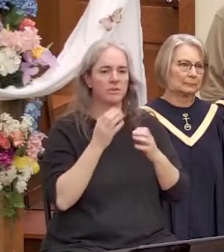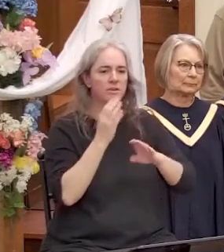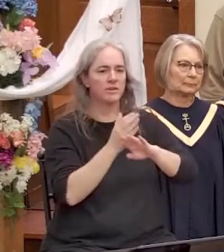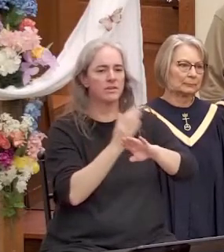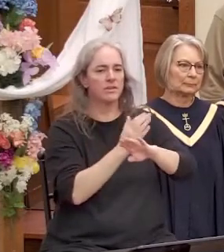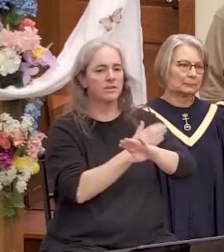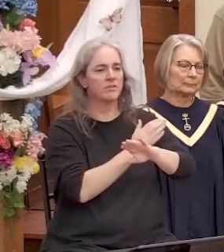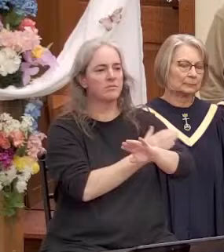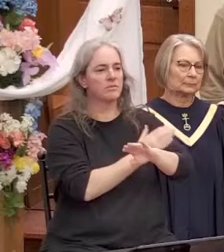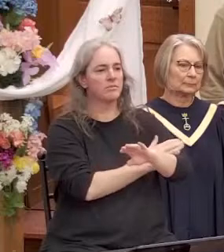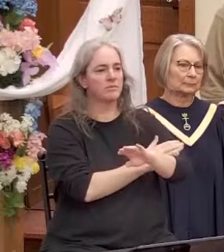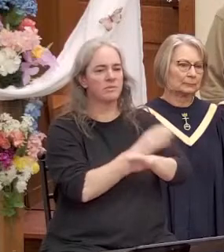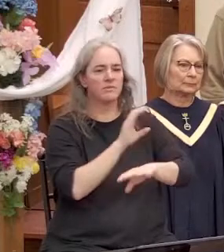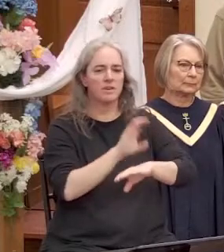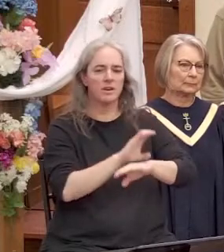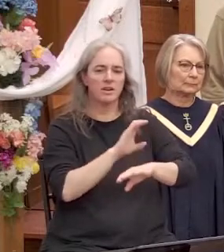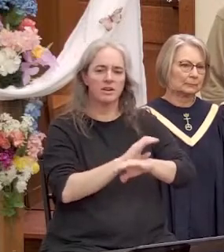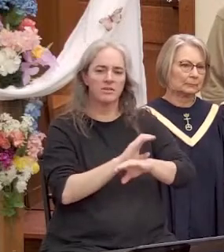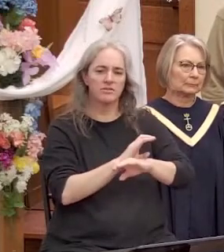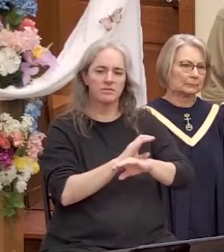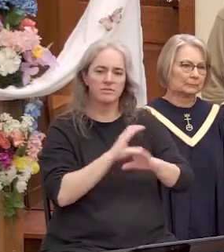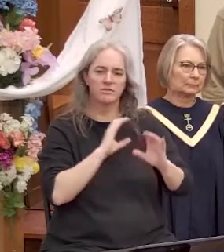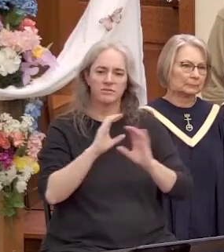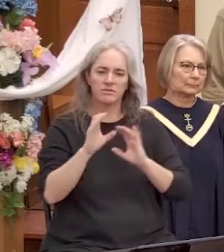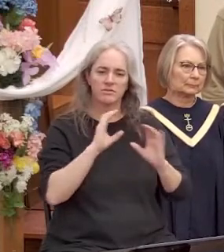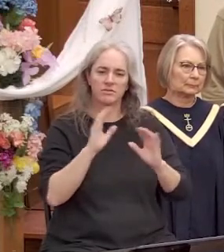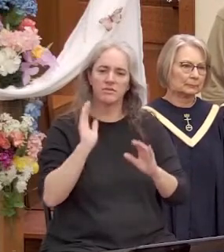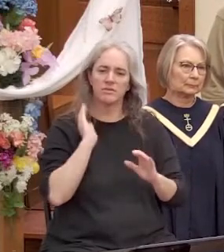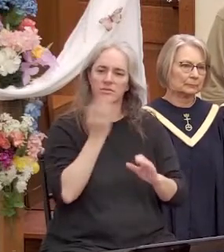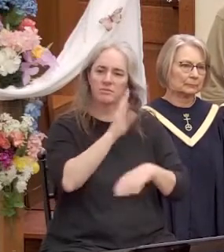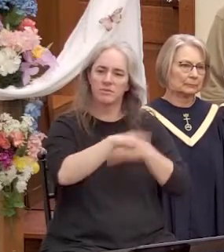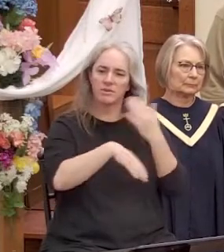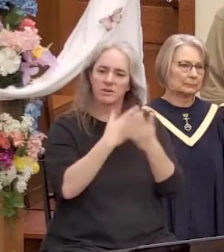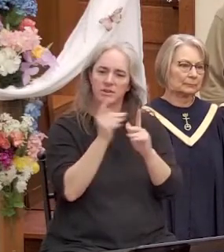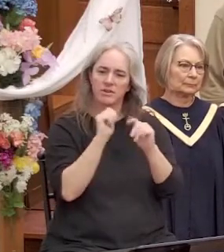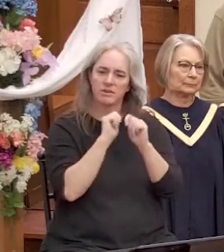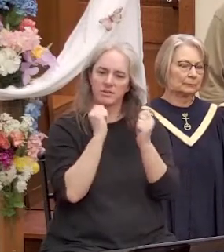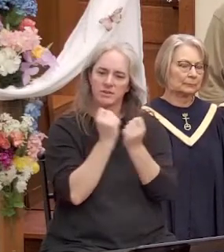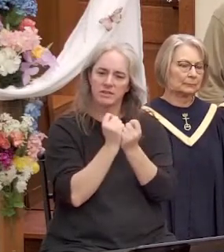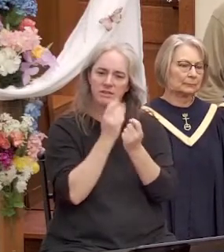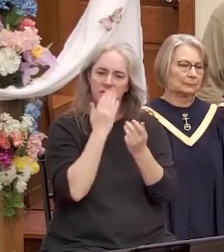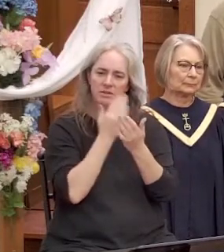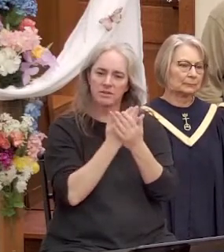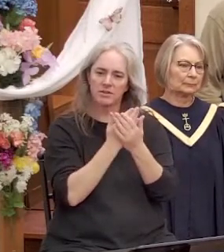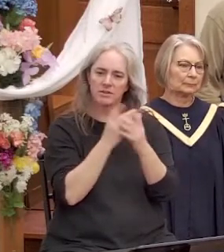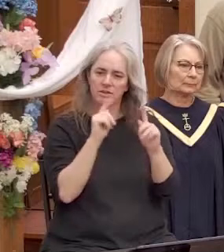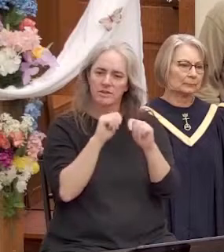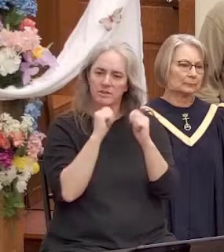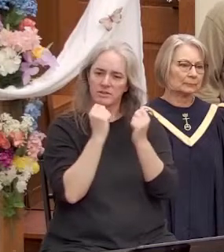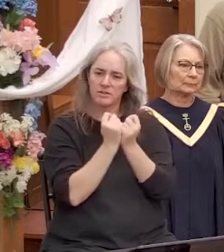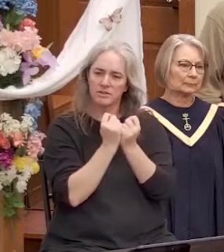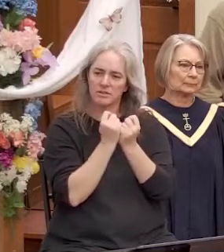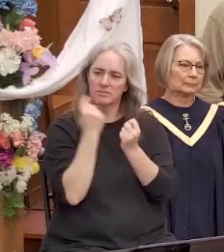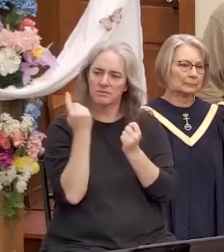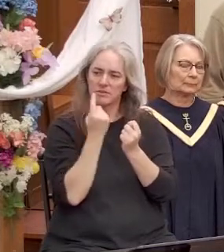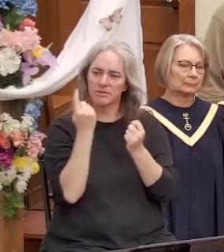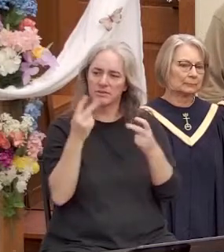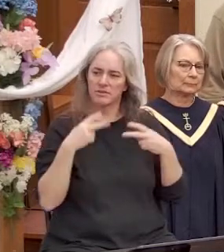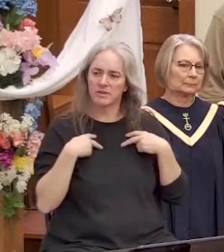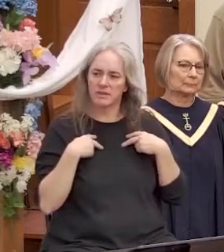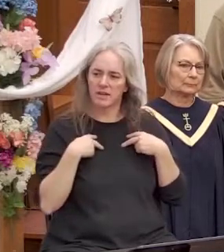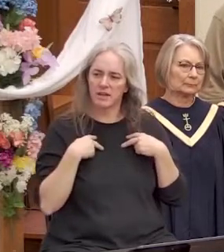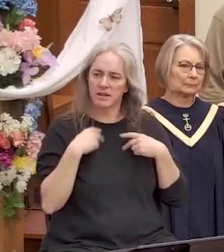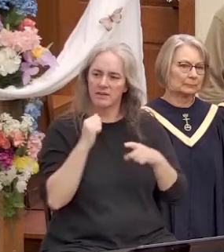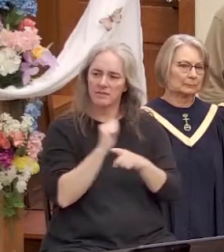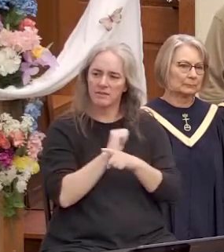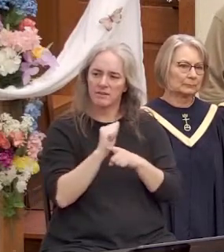our congregation engagement. We are all a team here. Good teams always have and